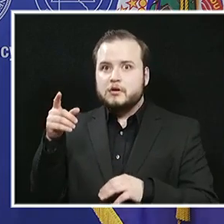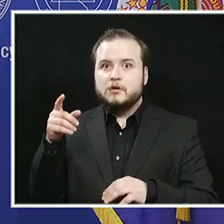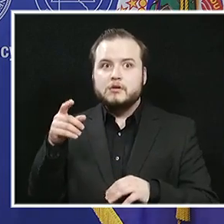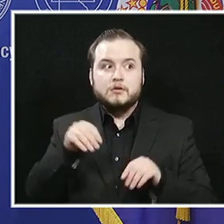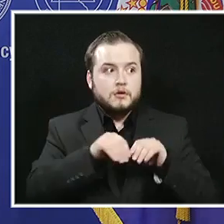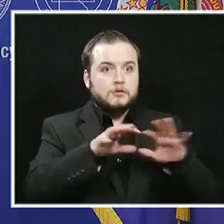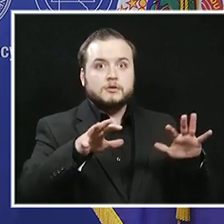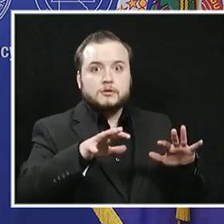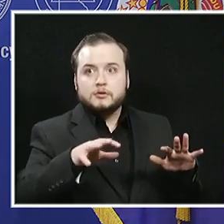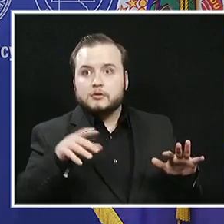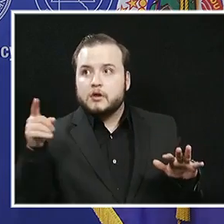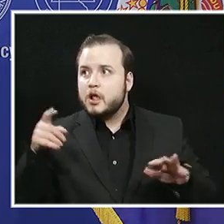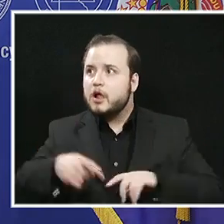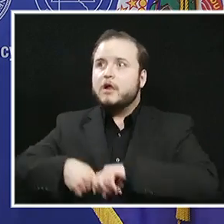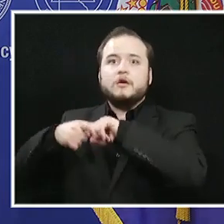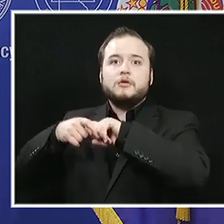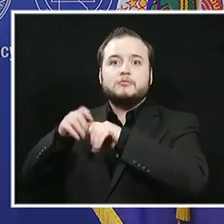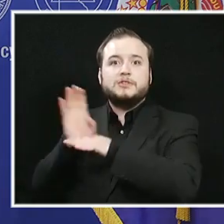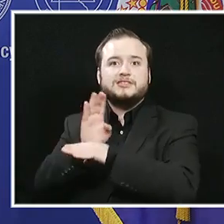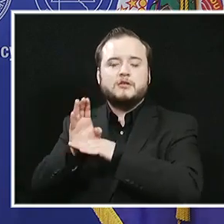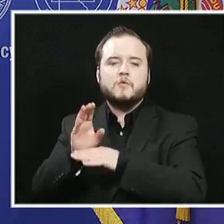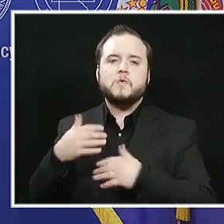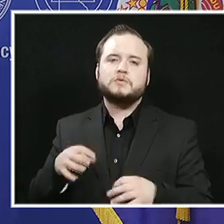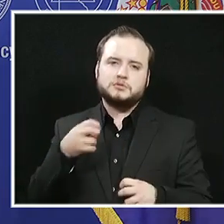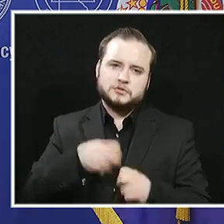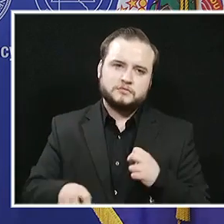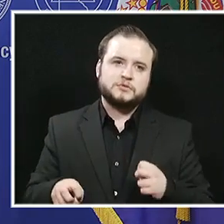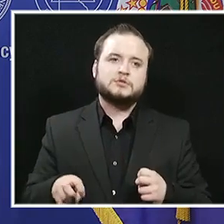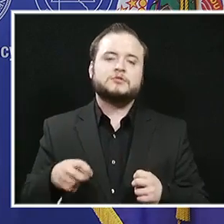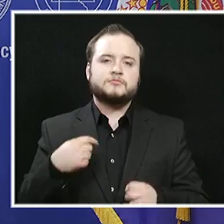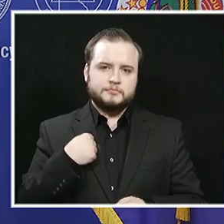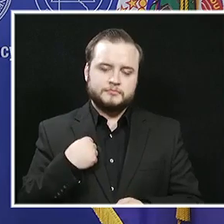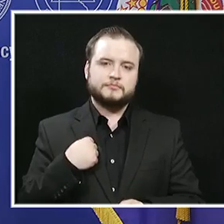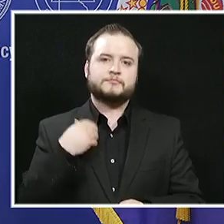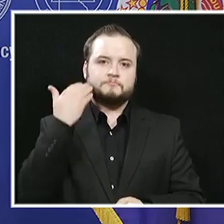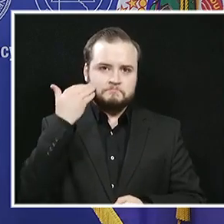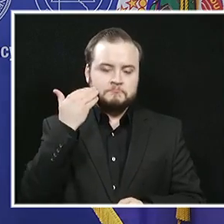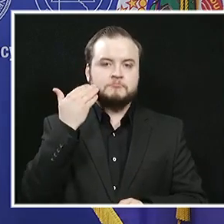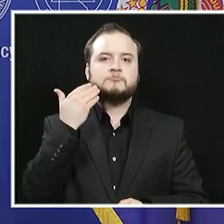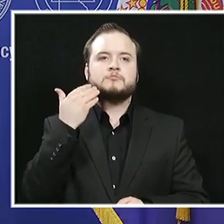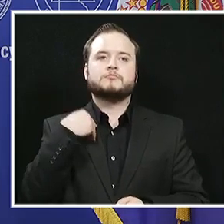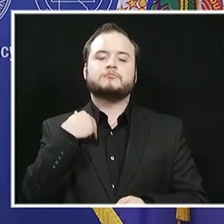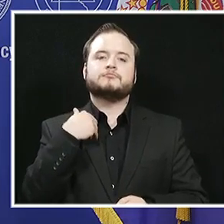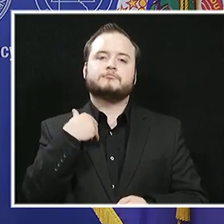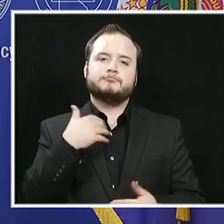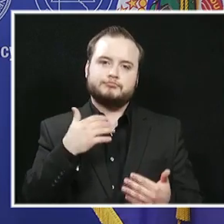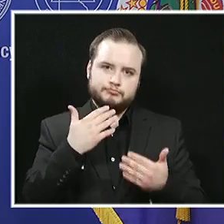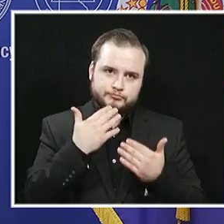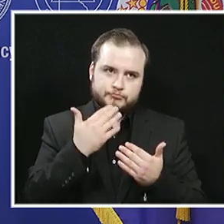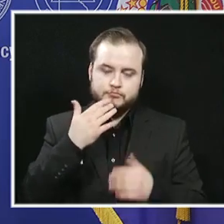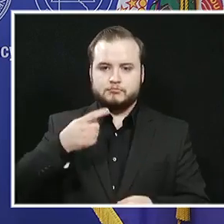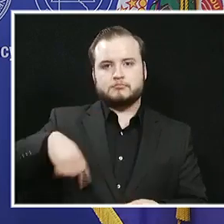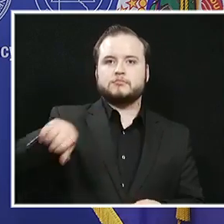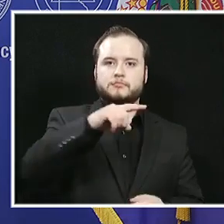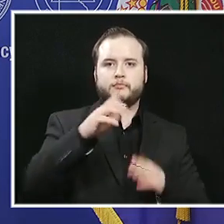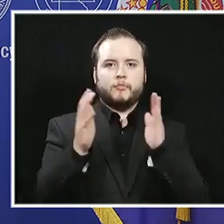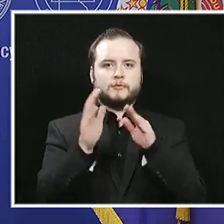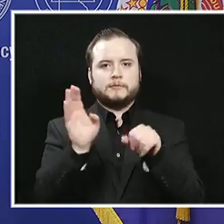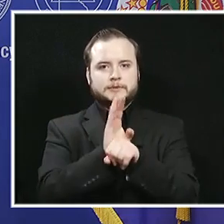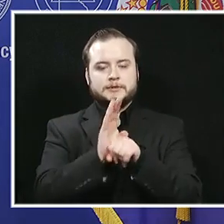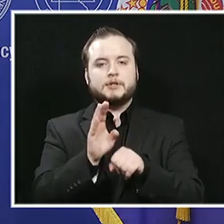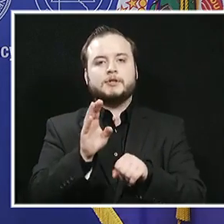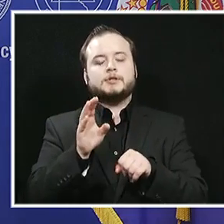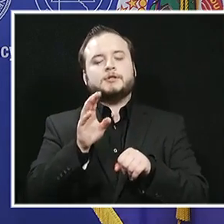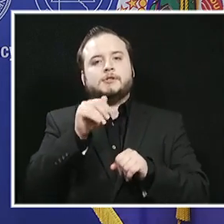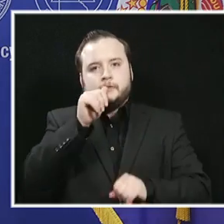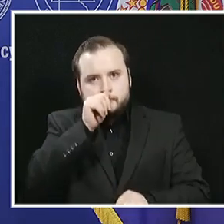And we're just very grateful that small businesses have been willing to do that, to put themselves on pause now. And it's really